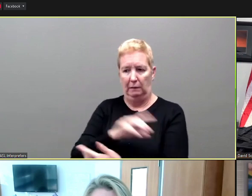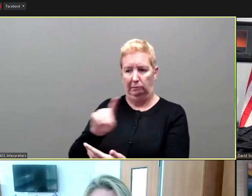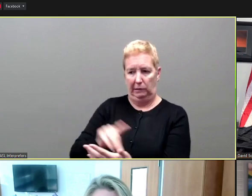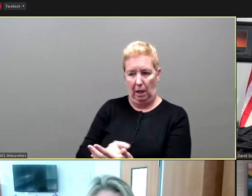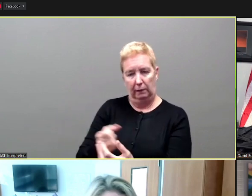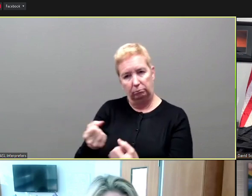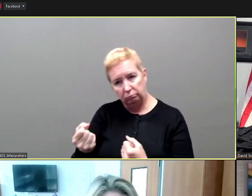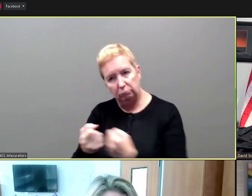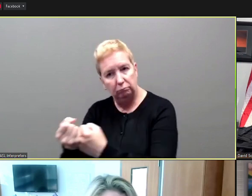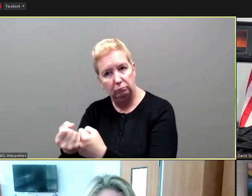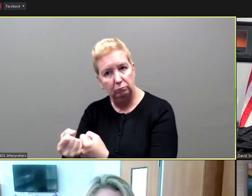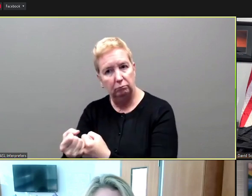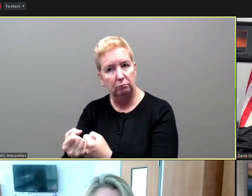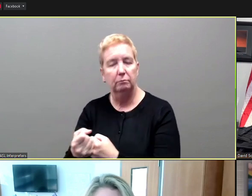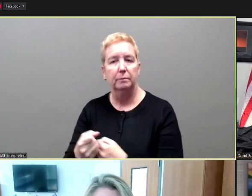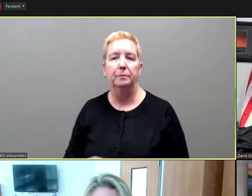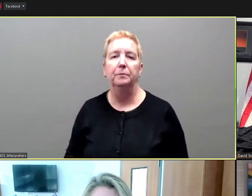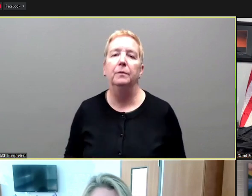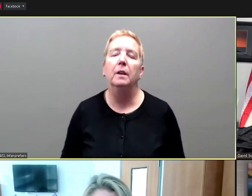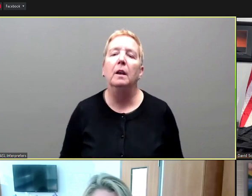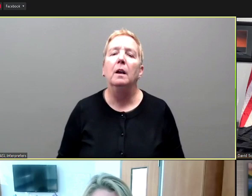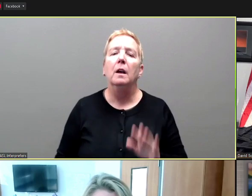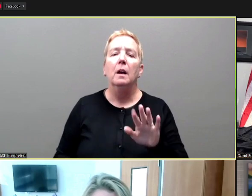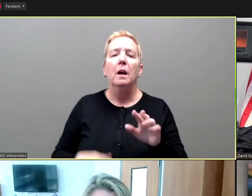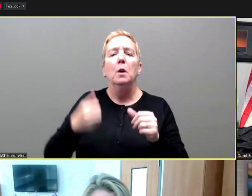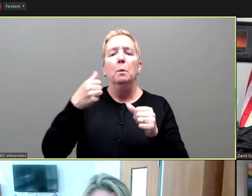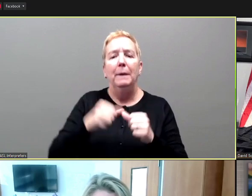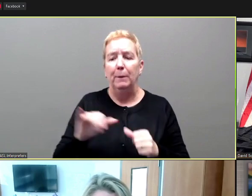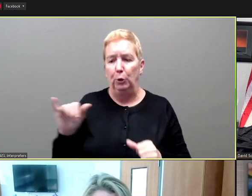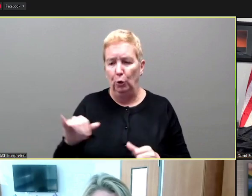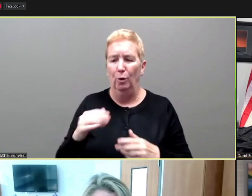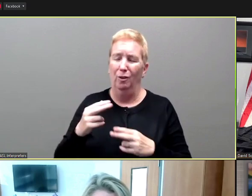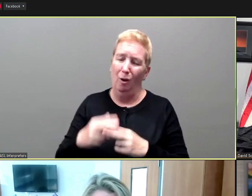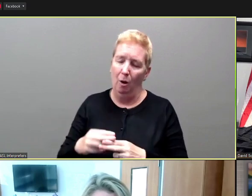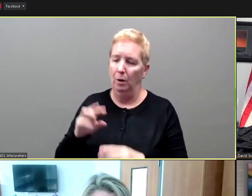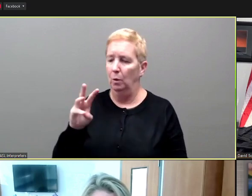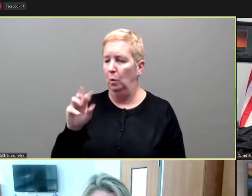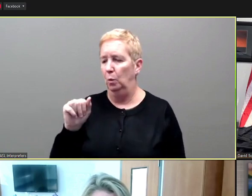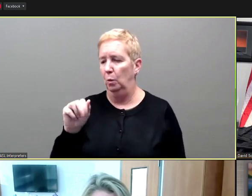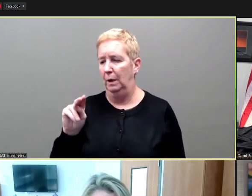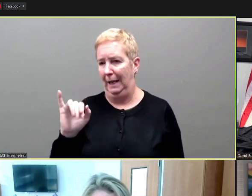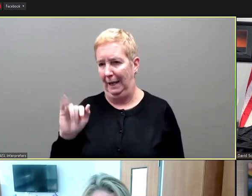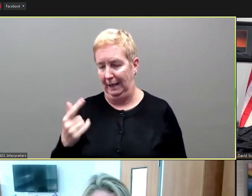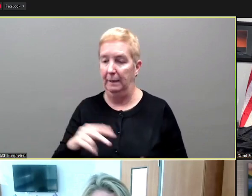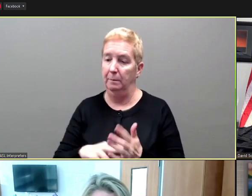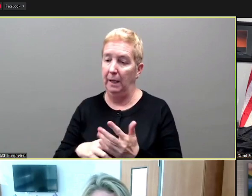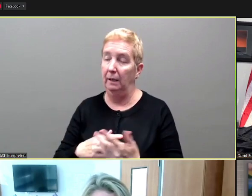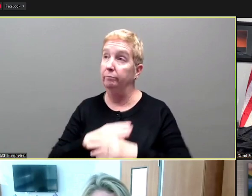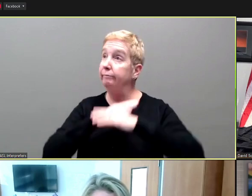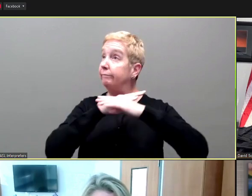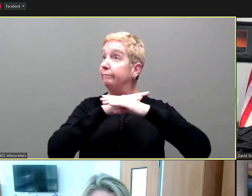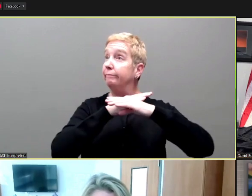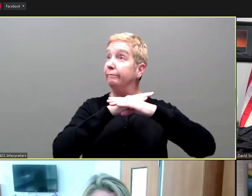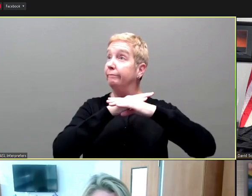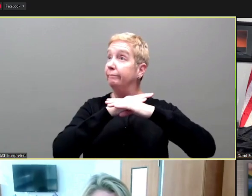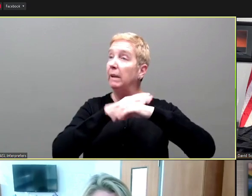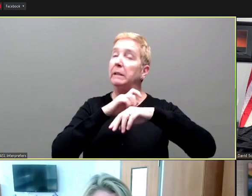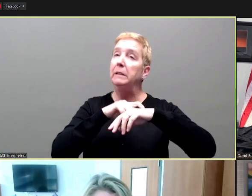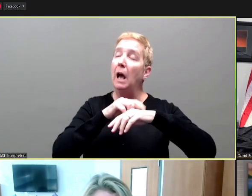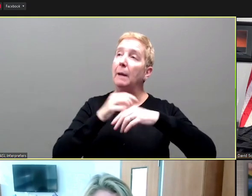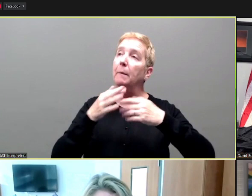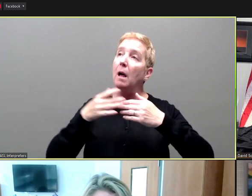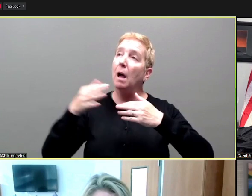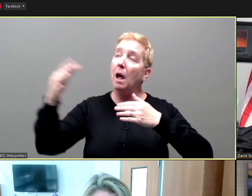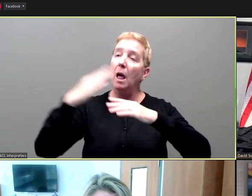I think the other piece that you also have to remember is that there's waning immunity. So, after you get your vaccine, we have